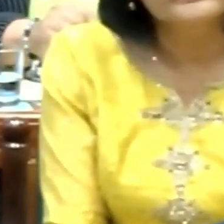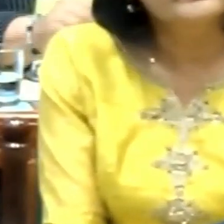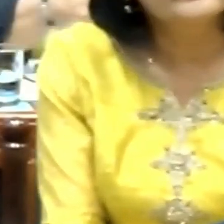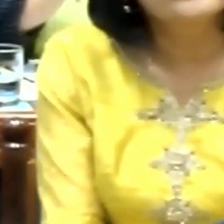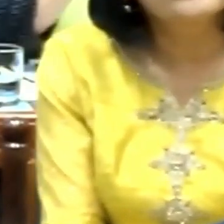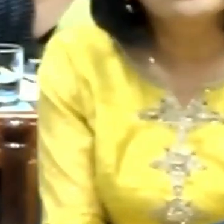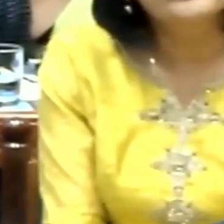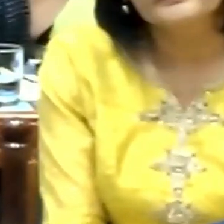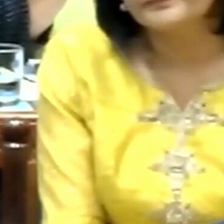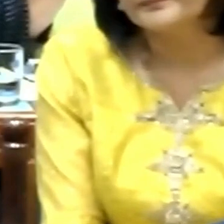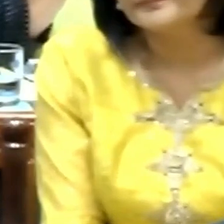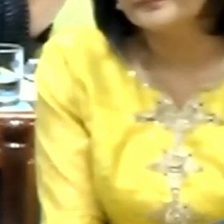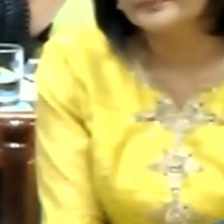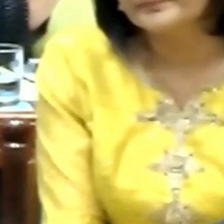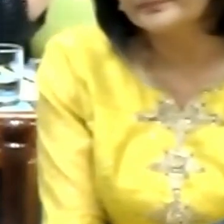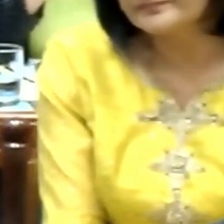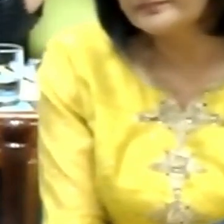sir.